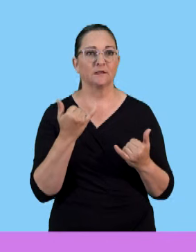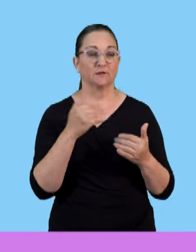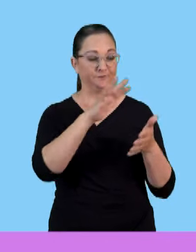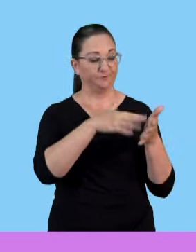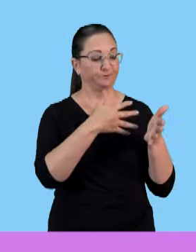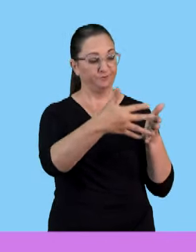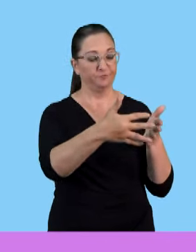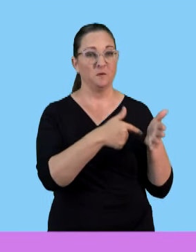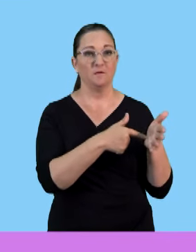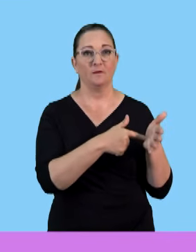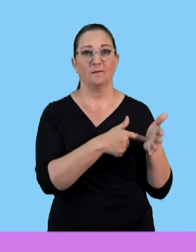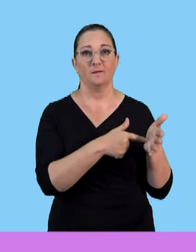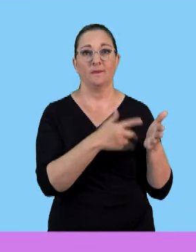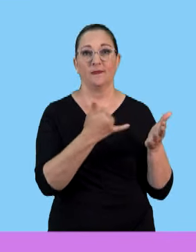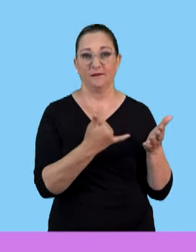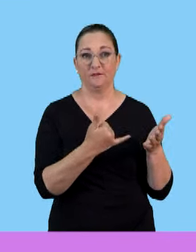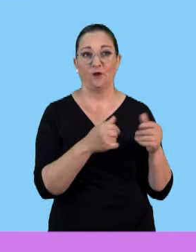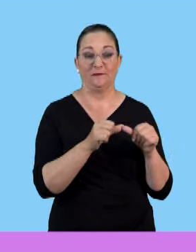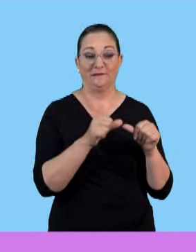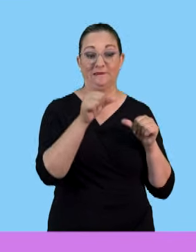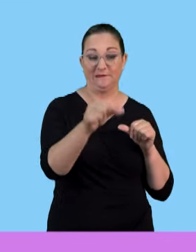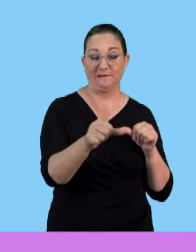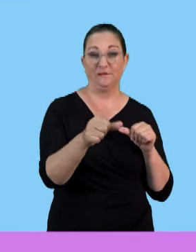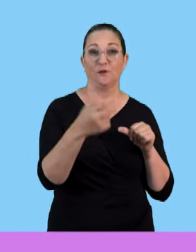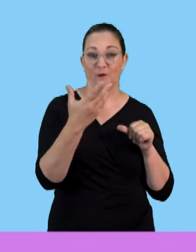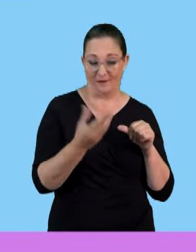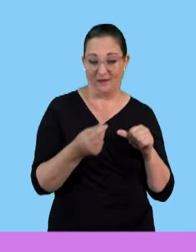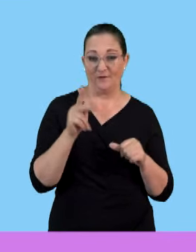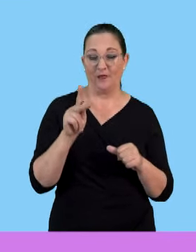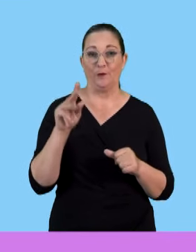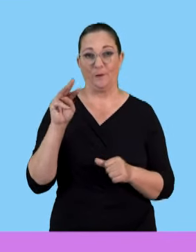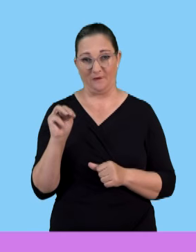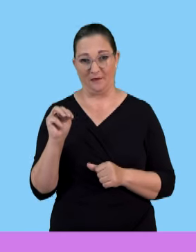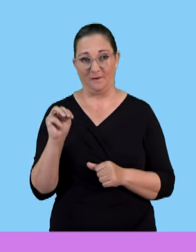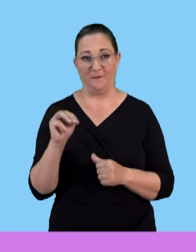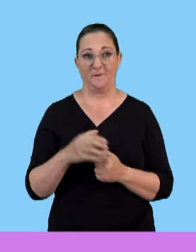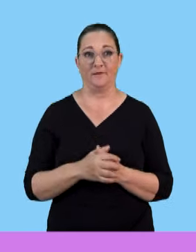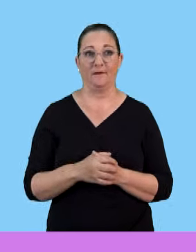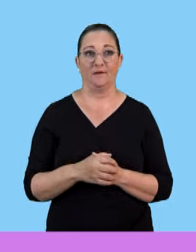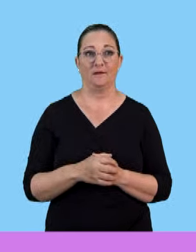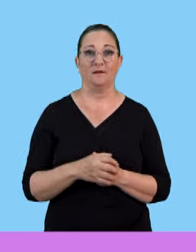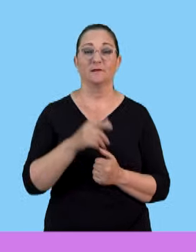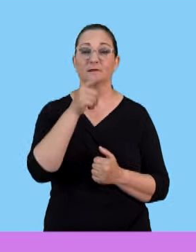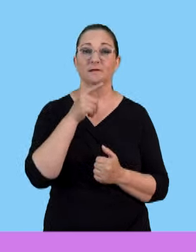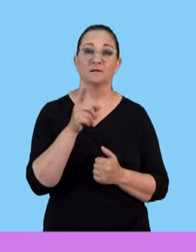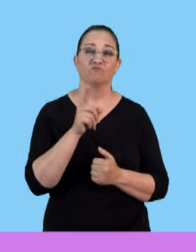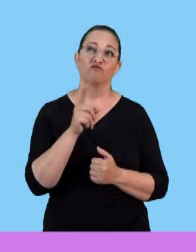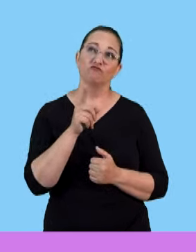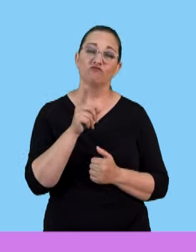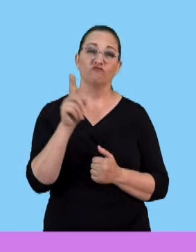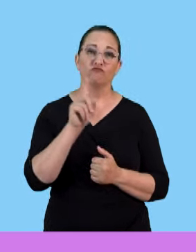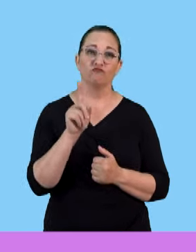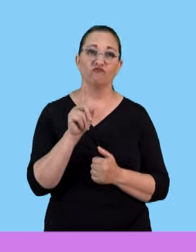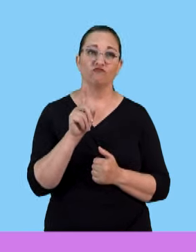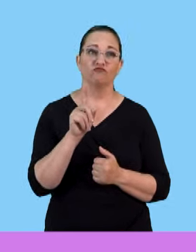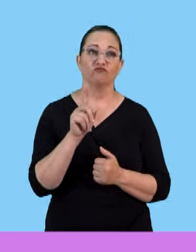given context or our table, we are given the distances in kilometers, and it says to